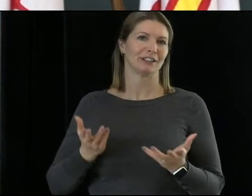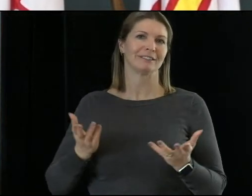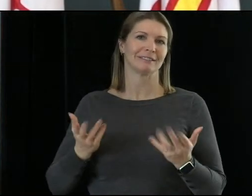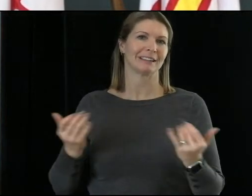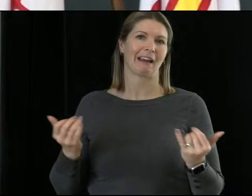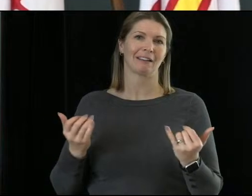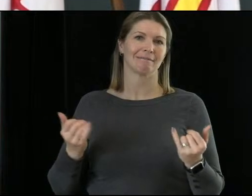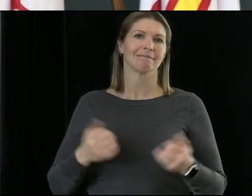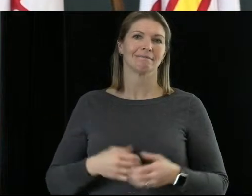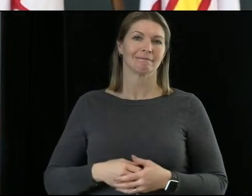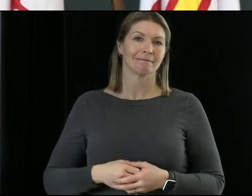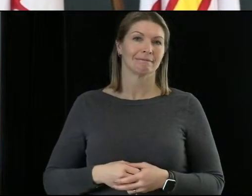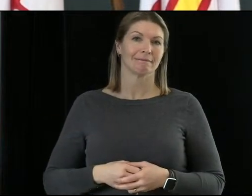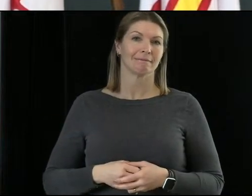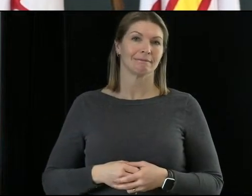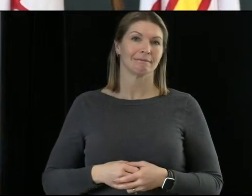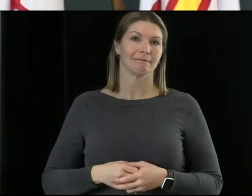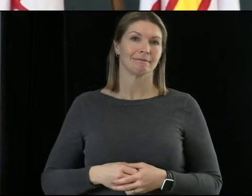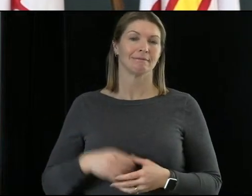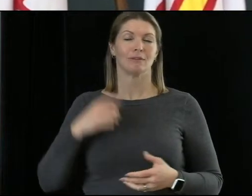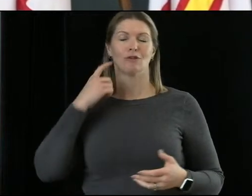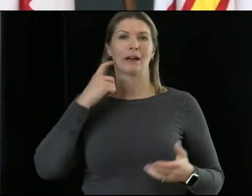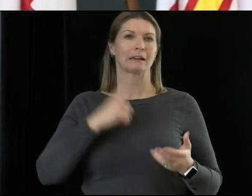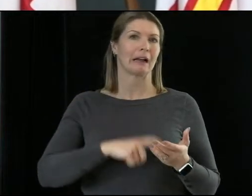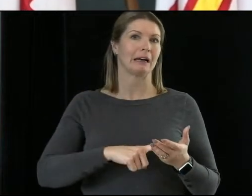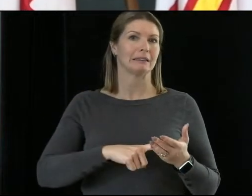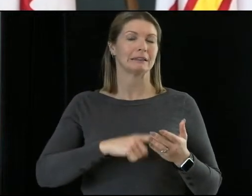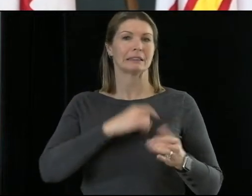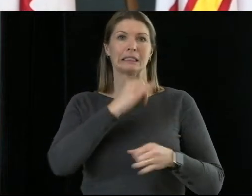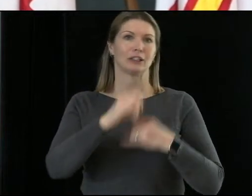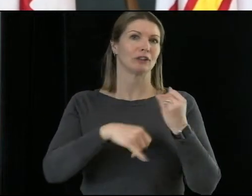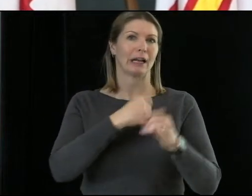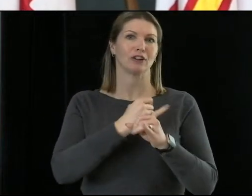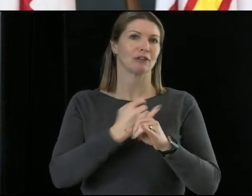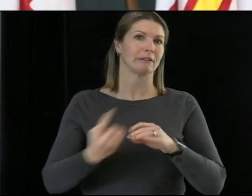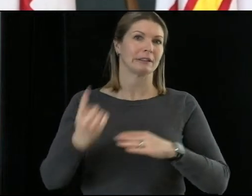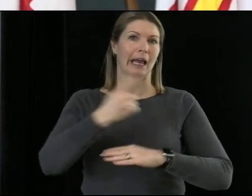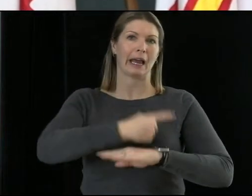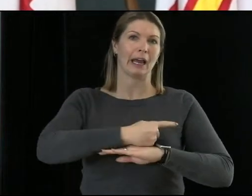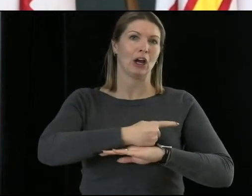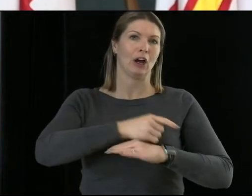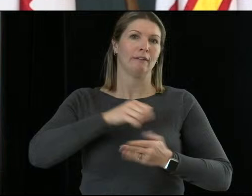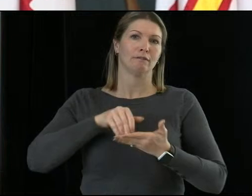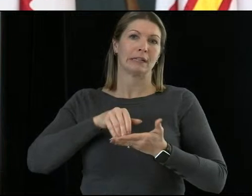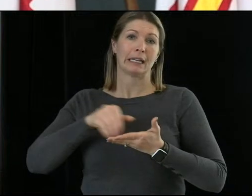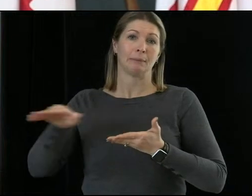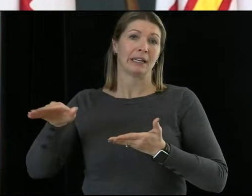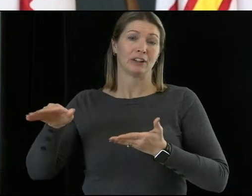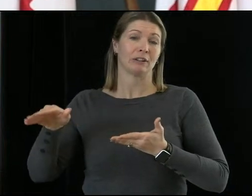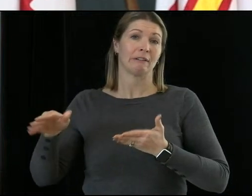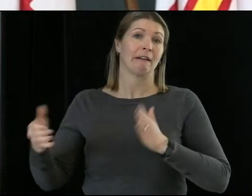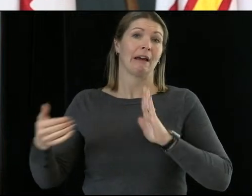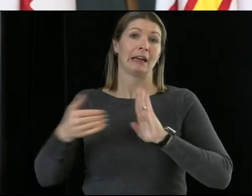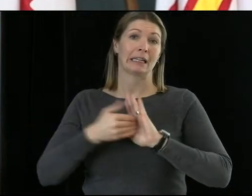recognize the International Day for the Elimination of Violence Against Women.